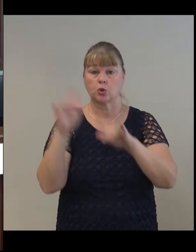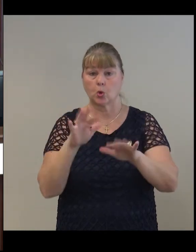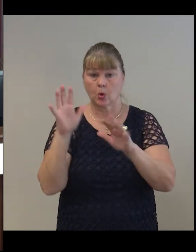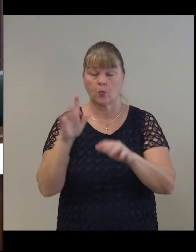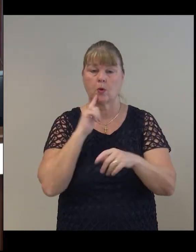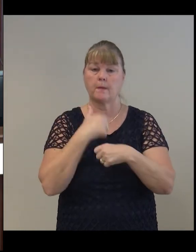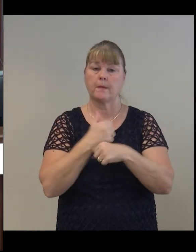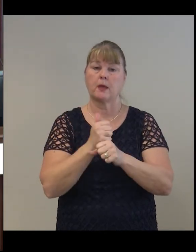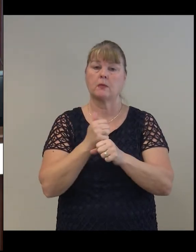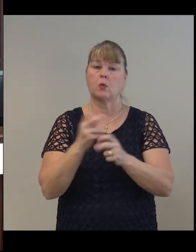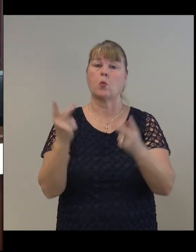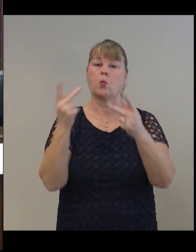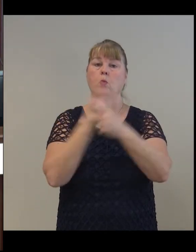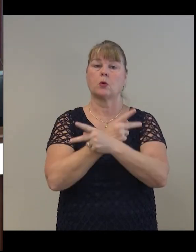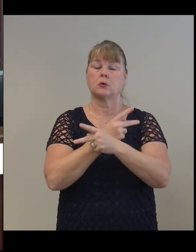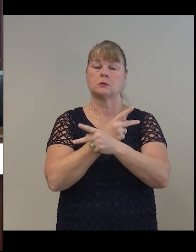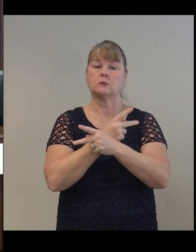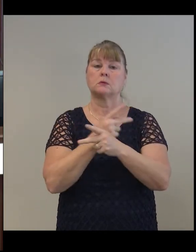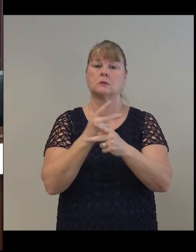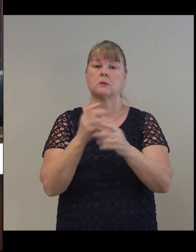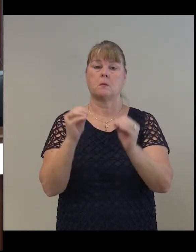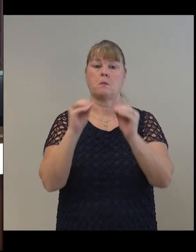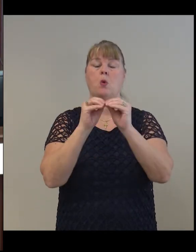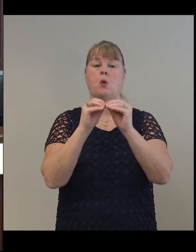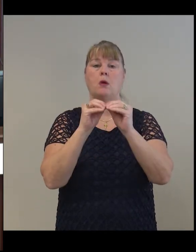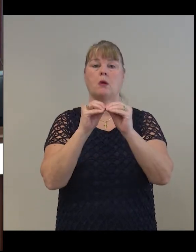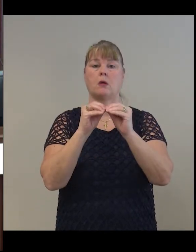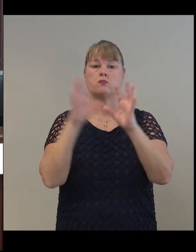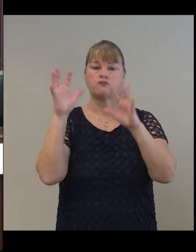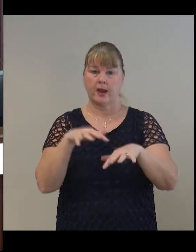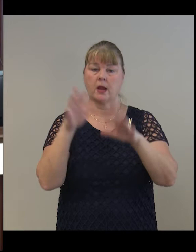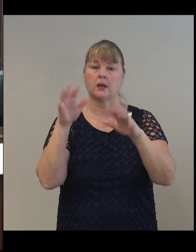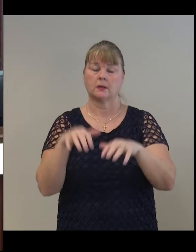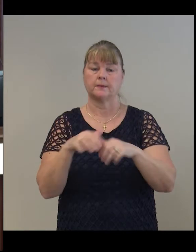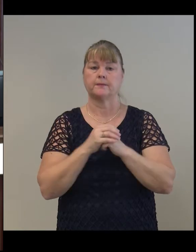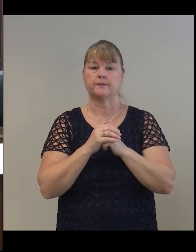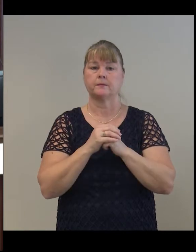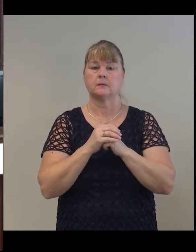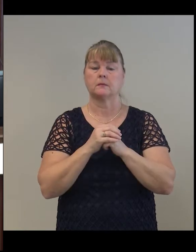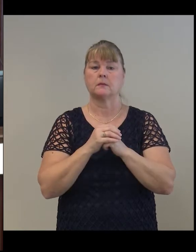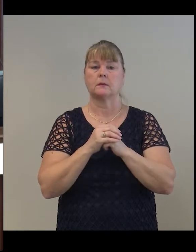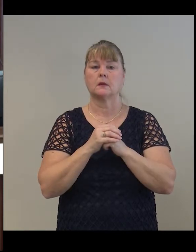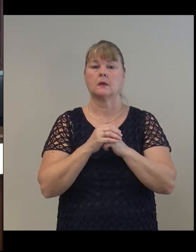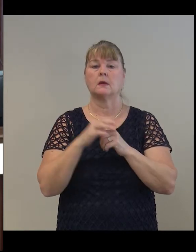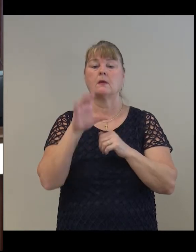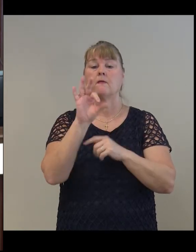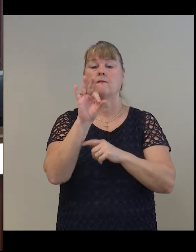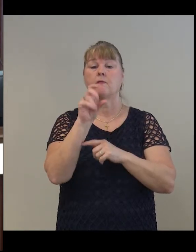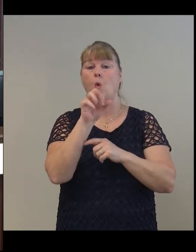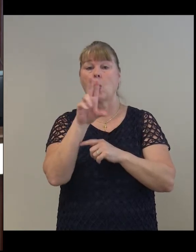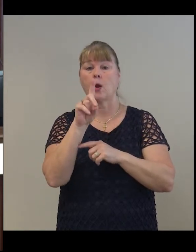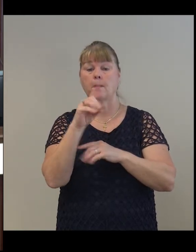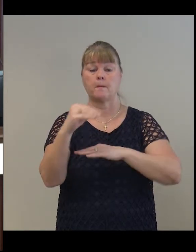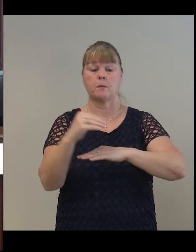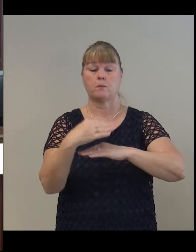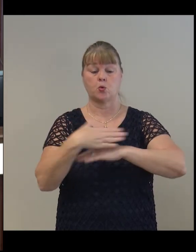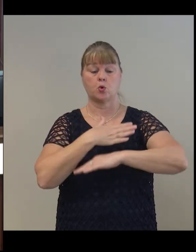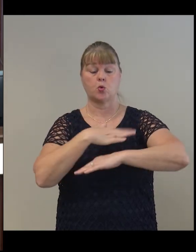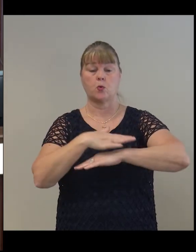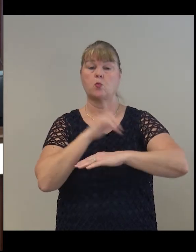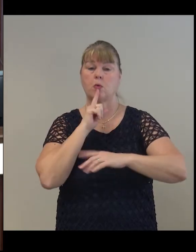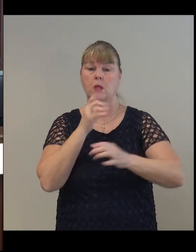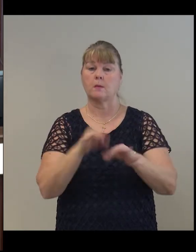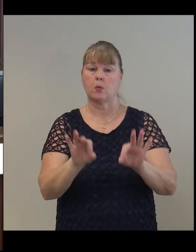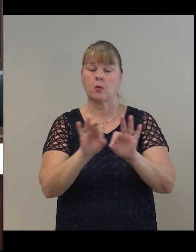rainfall. The forward motion, like I said, is really important. Let's think back to Hurricane Dorian. Now, Chatham County was